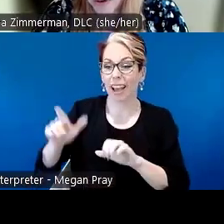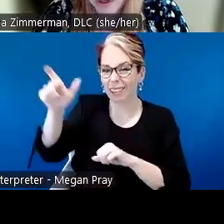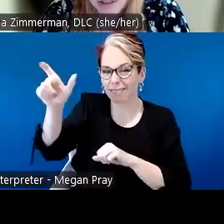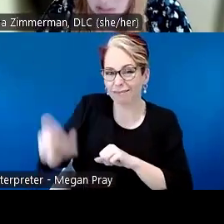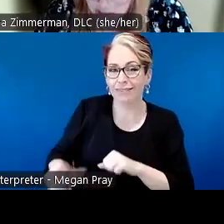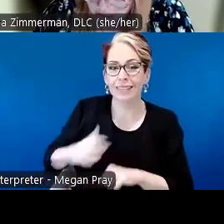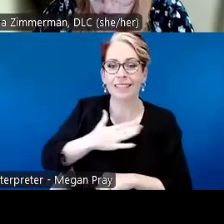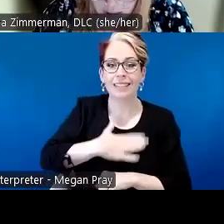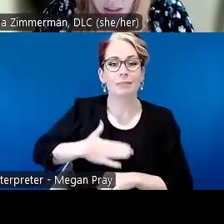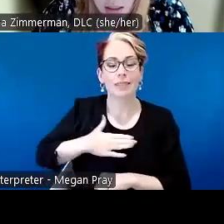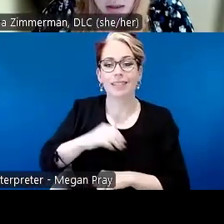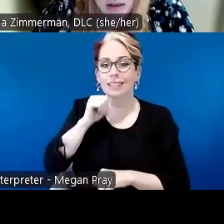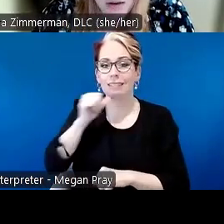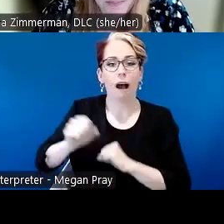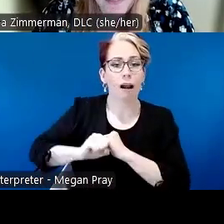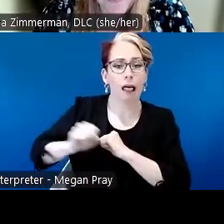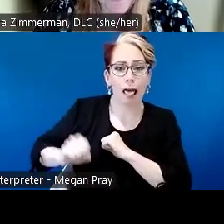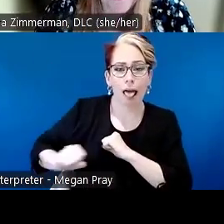other viewers.